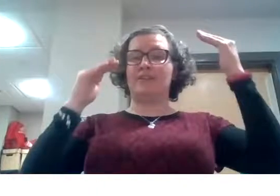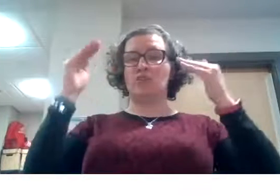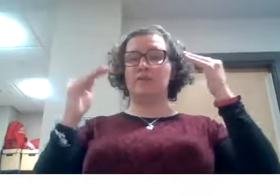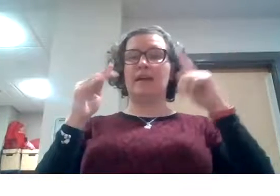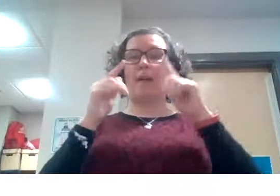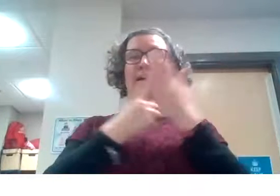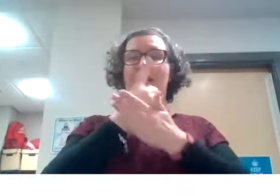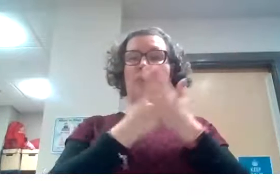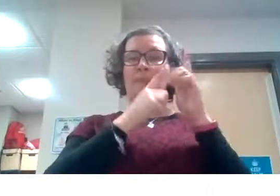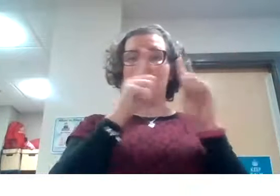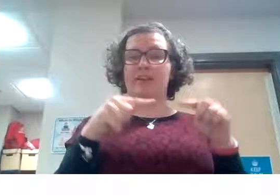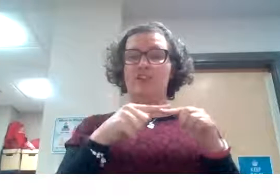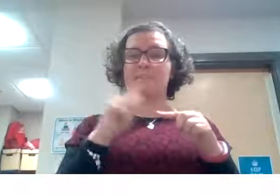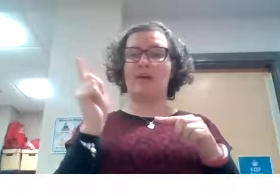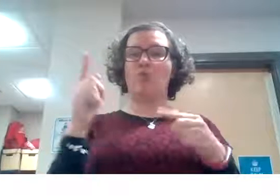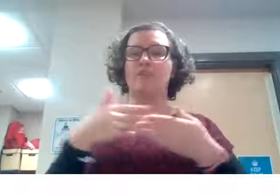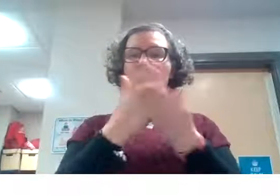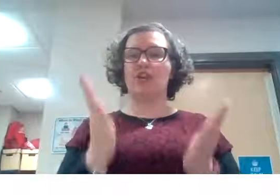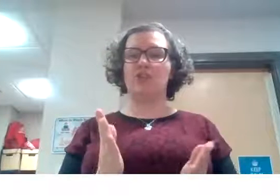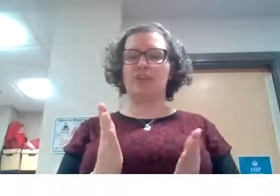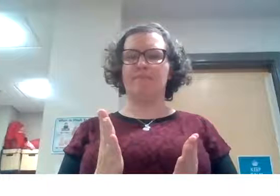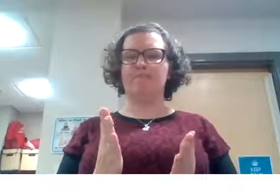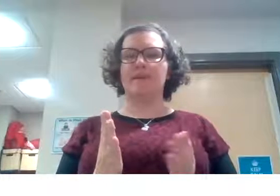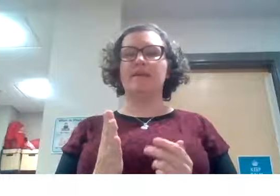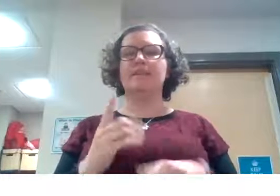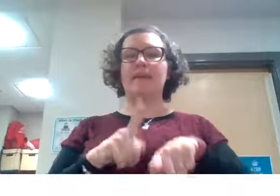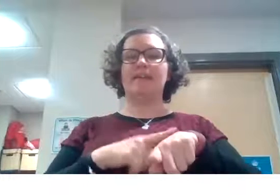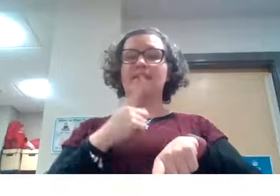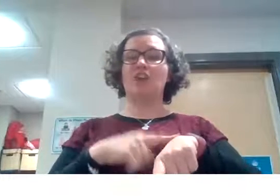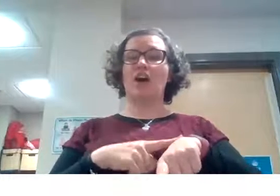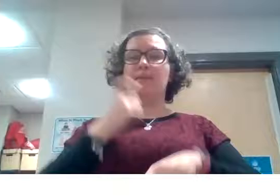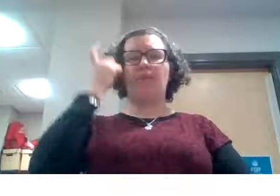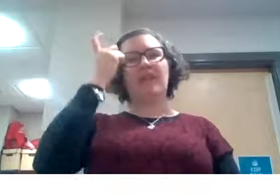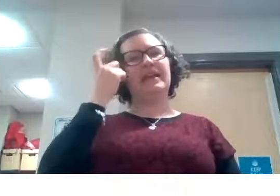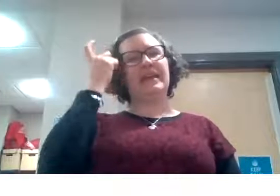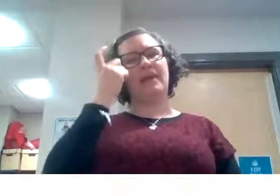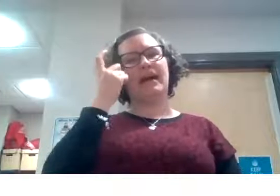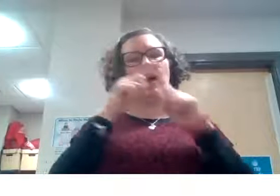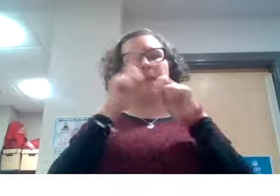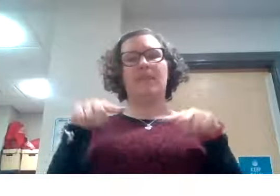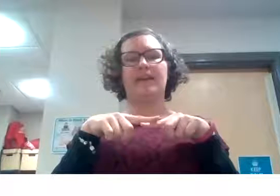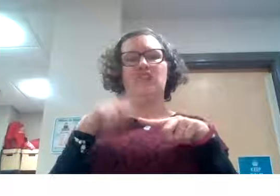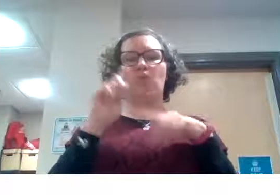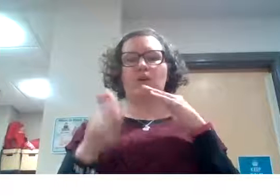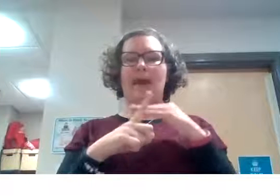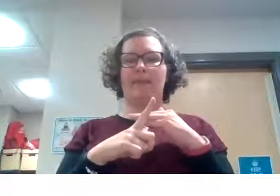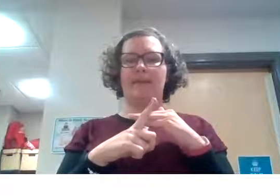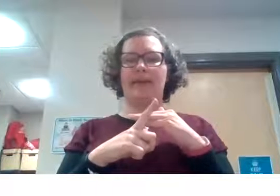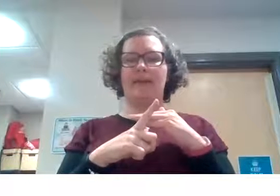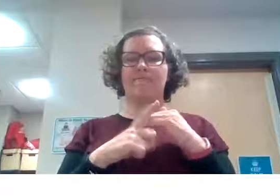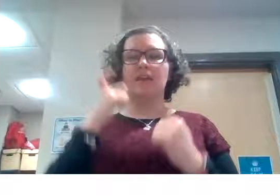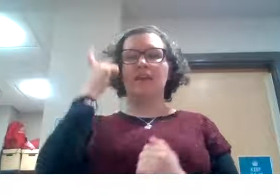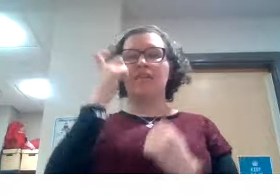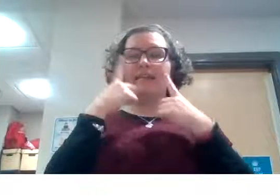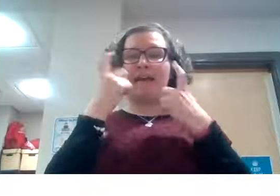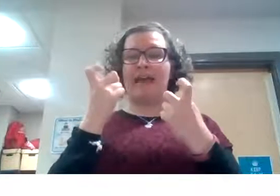with an adult about the pictures and what it shows you. Spend time thinking about the picture and what's happening